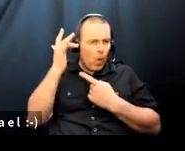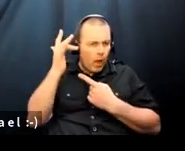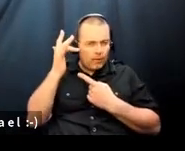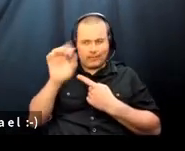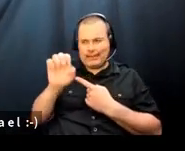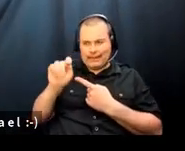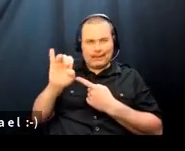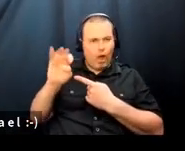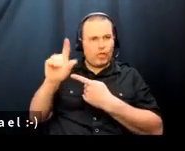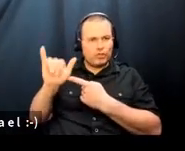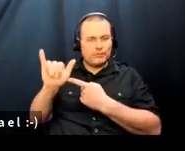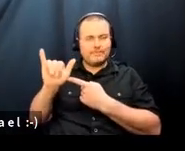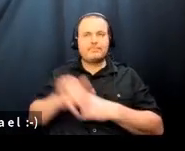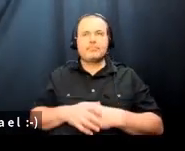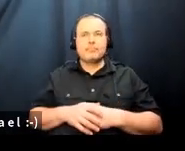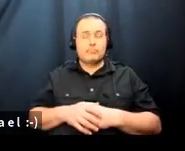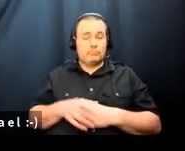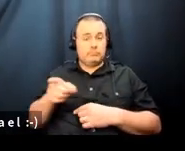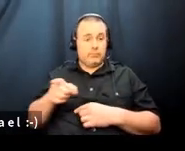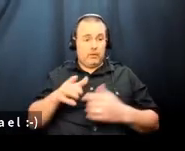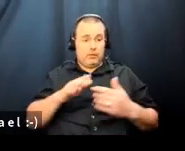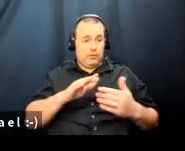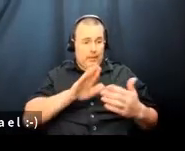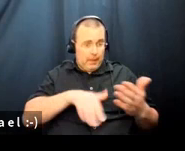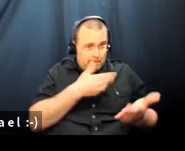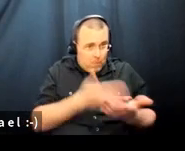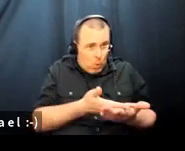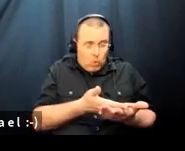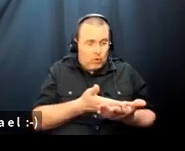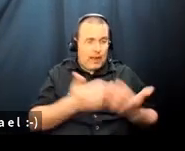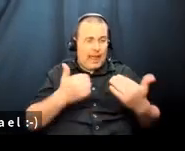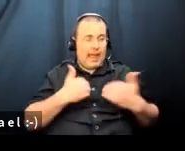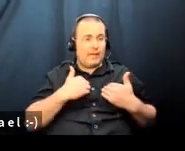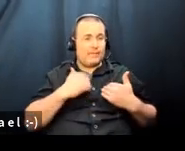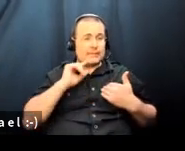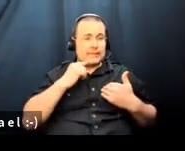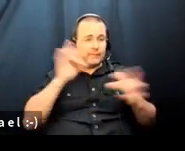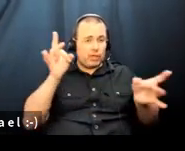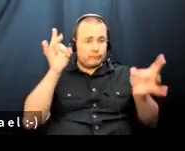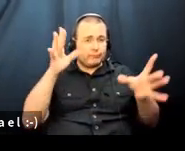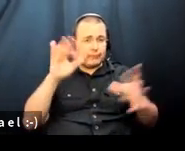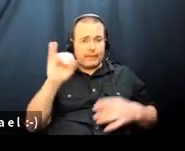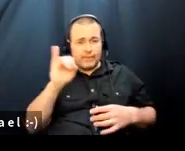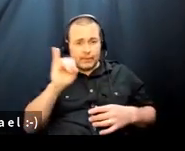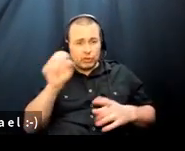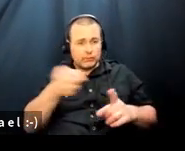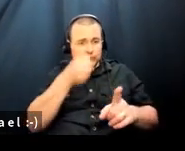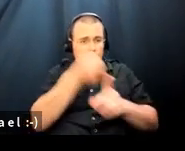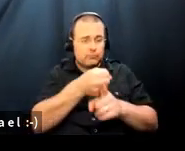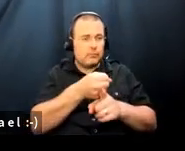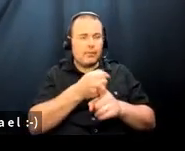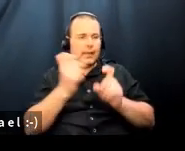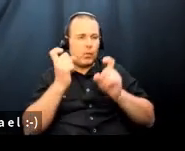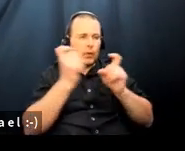it because they were born and had a severe infection of some kind and they were given a